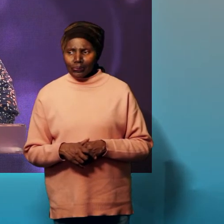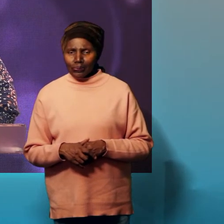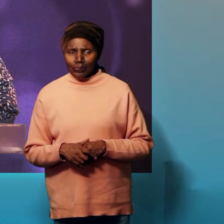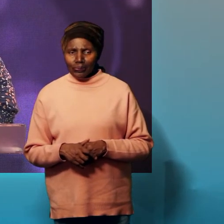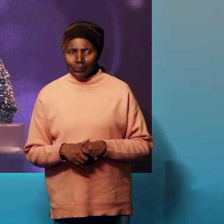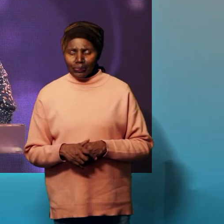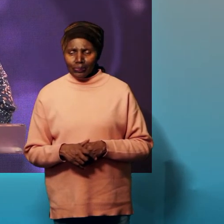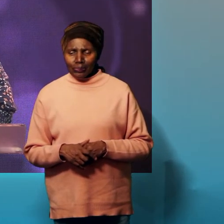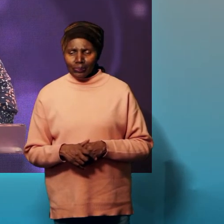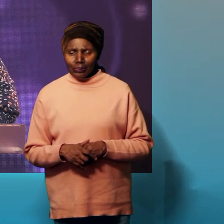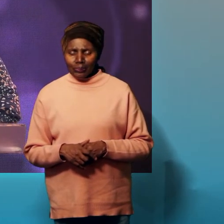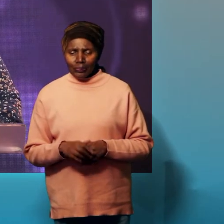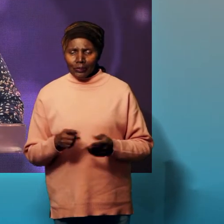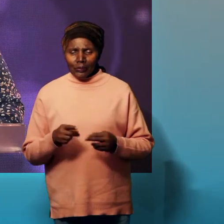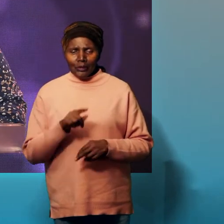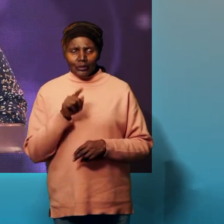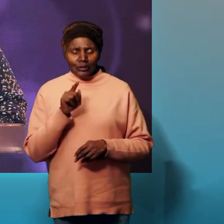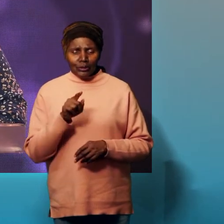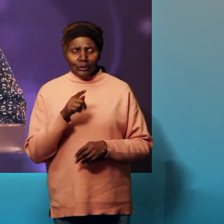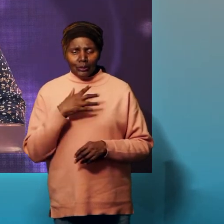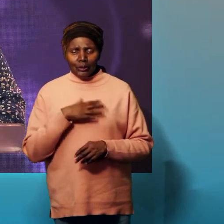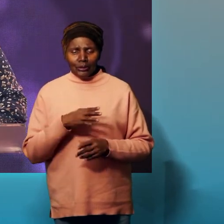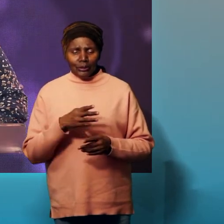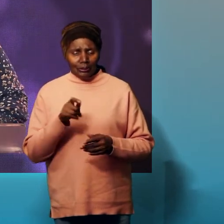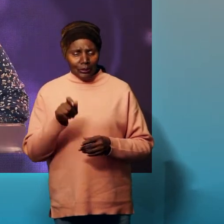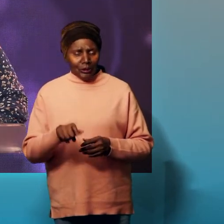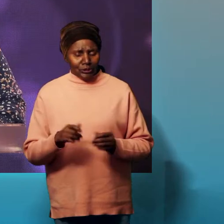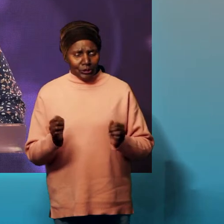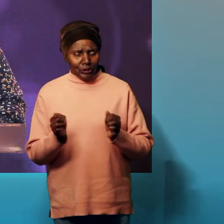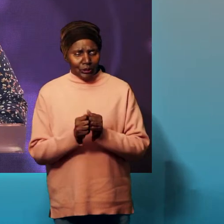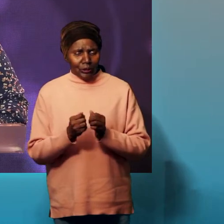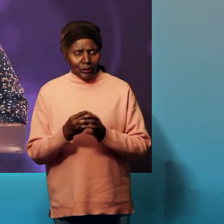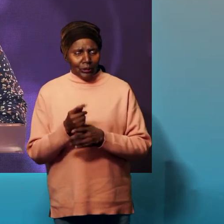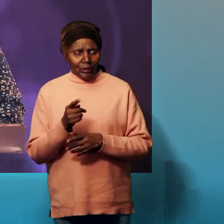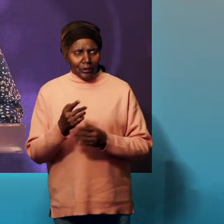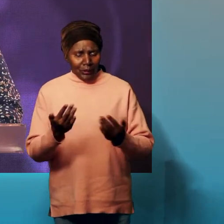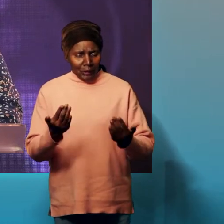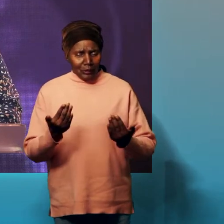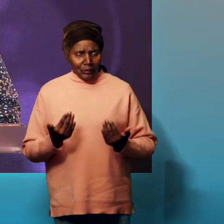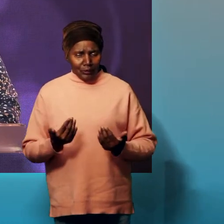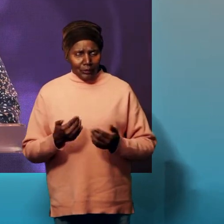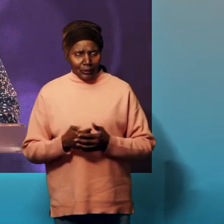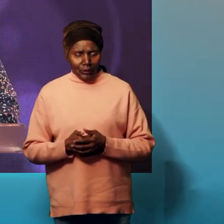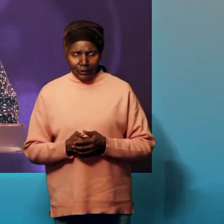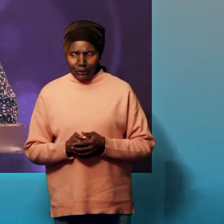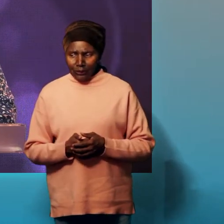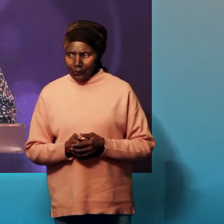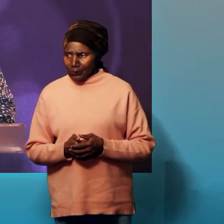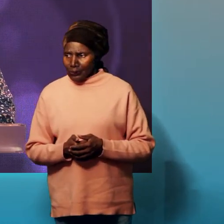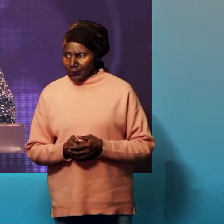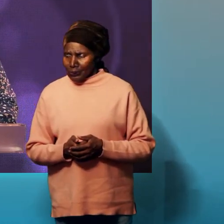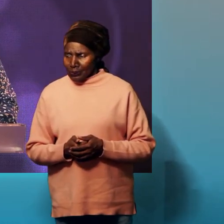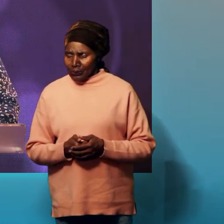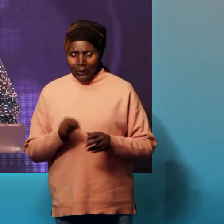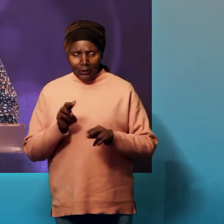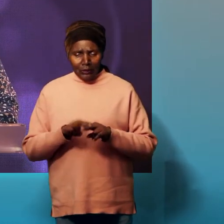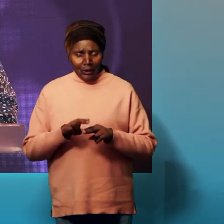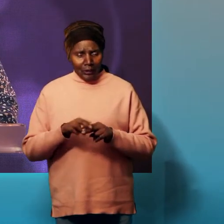And if you want somebody to agree with you, then do come forward. Father, in the